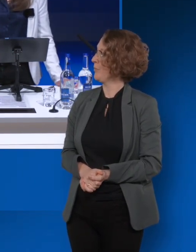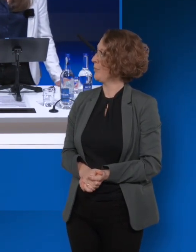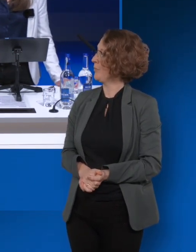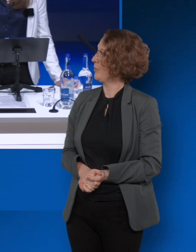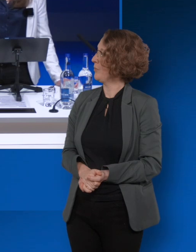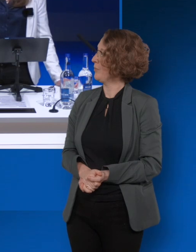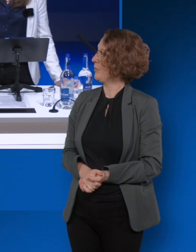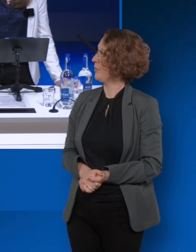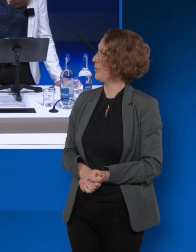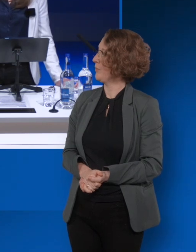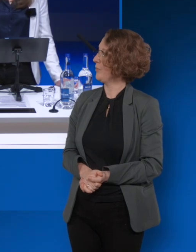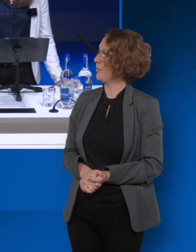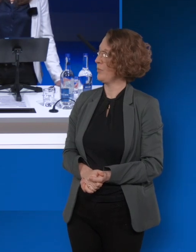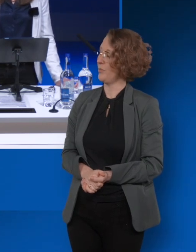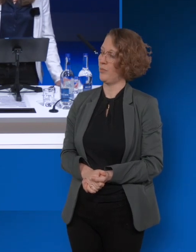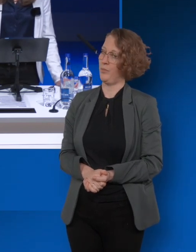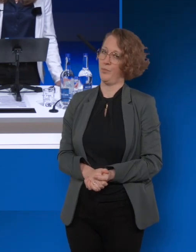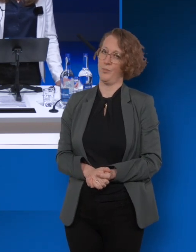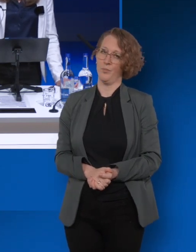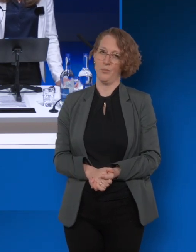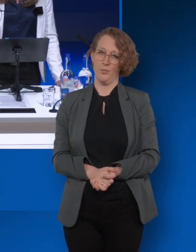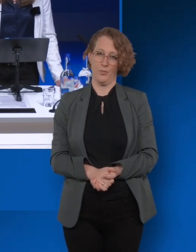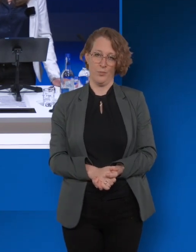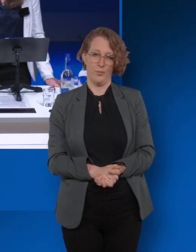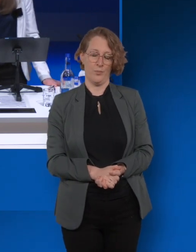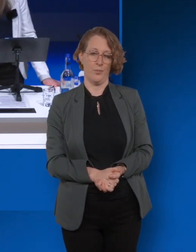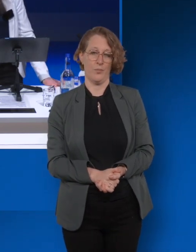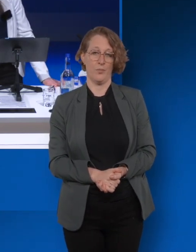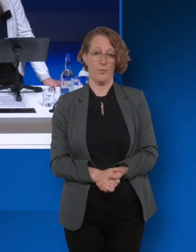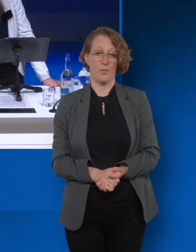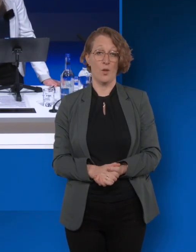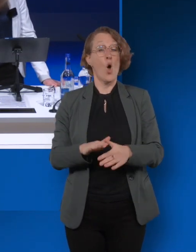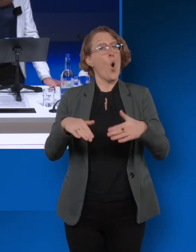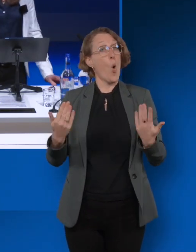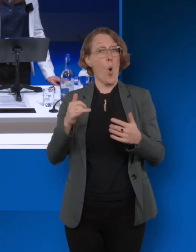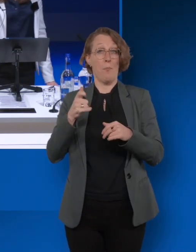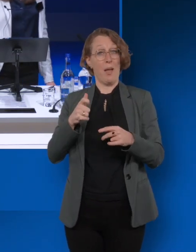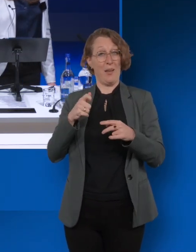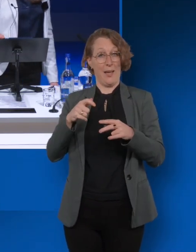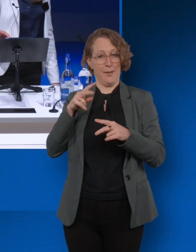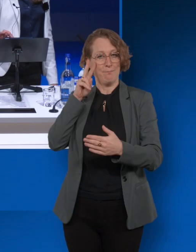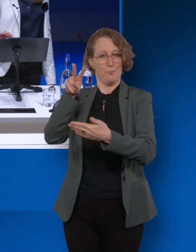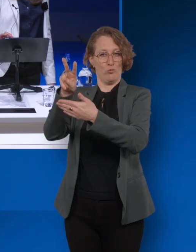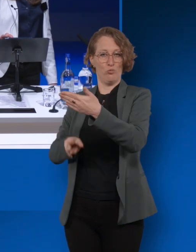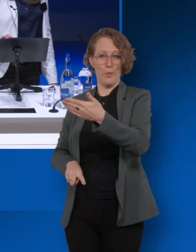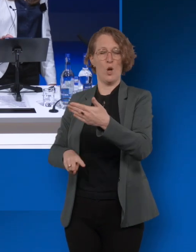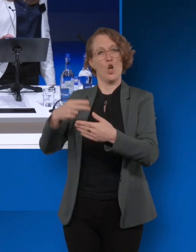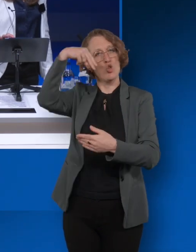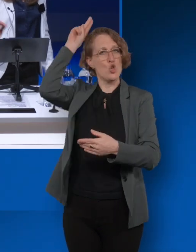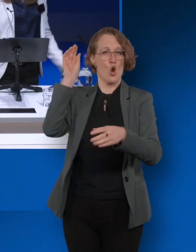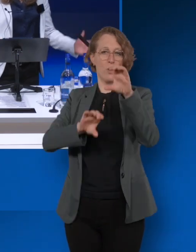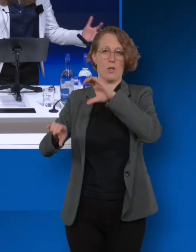can interact with each other, but they are different substances with different properties. Or we could look at the renowned neurosurgeon